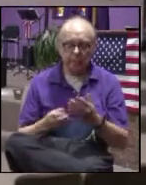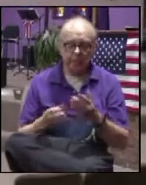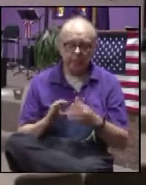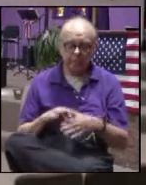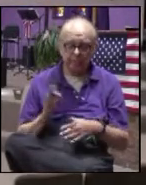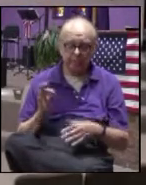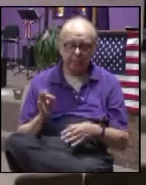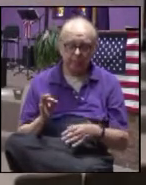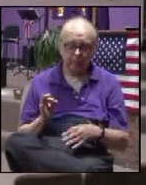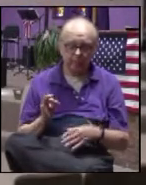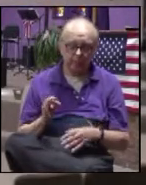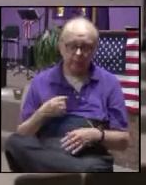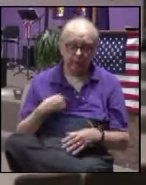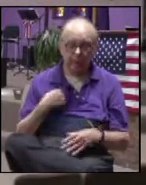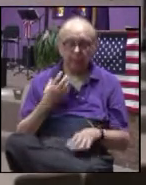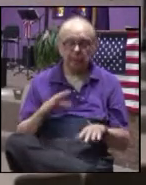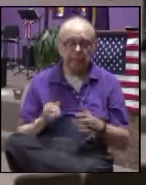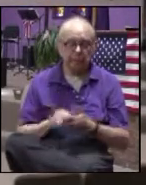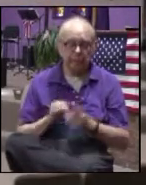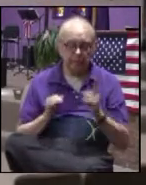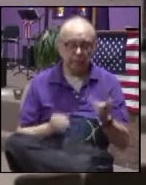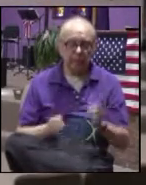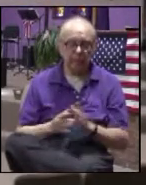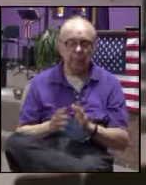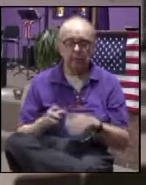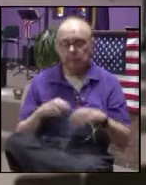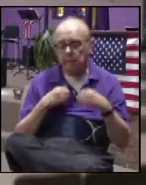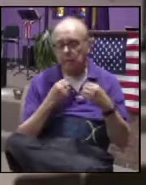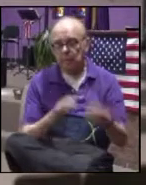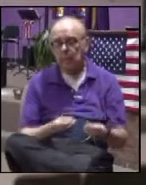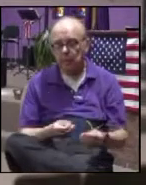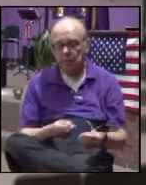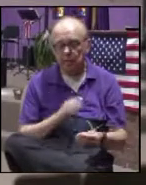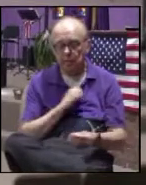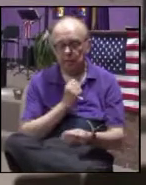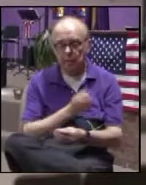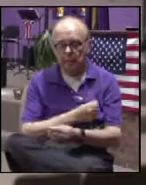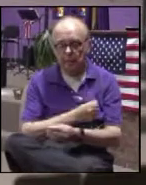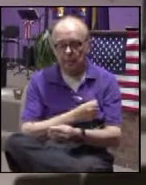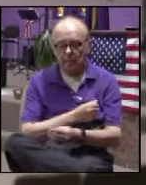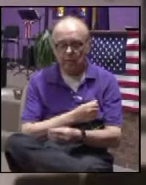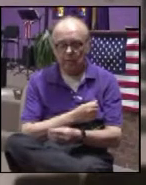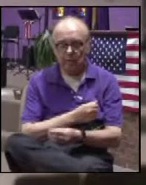says, here's what I will do. I will give you authority.